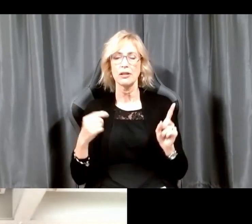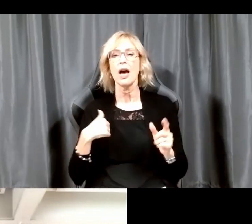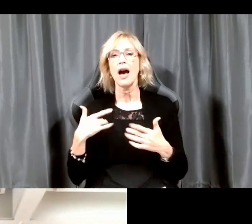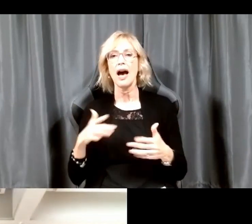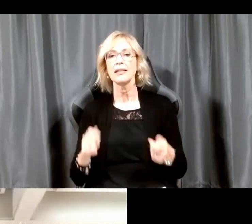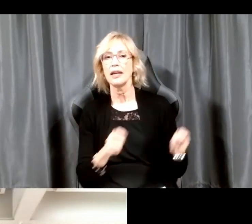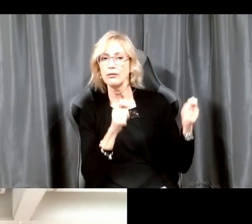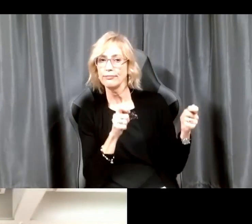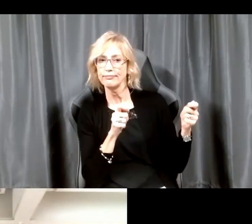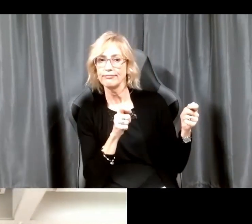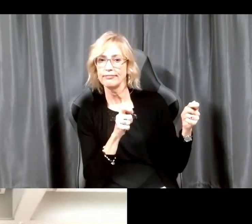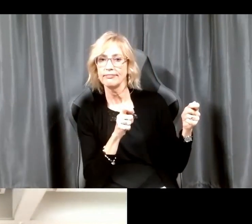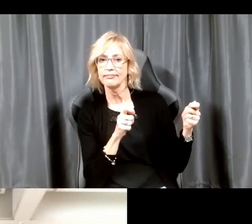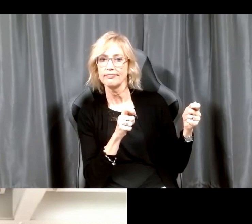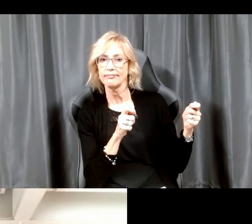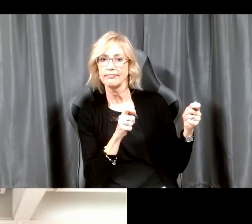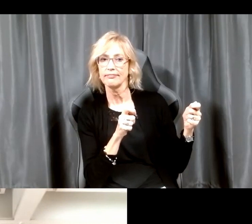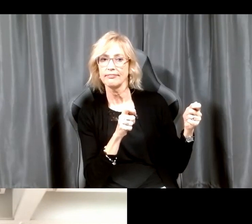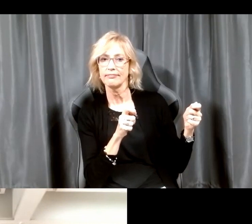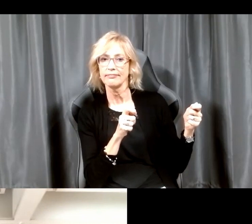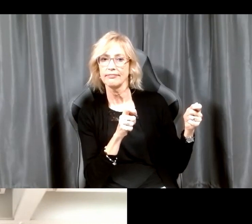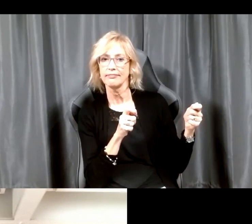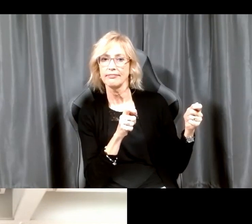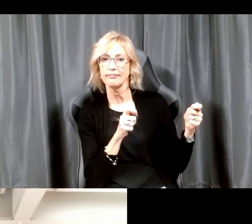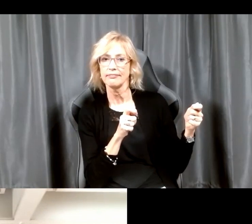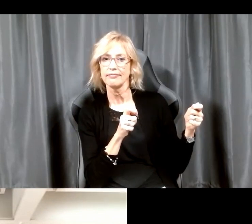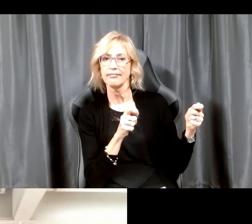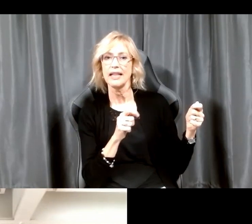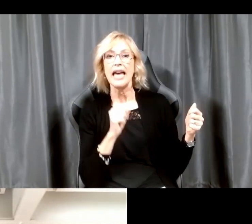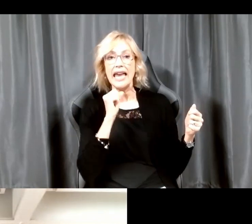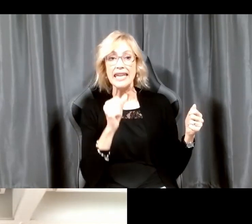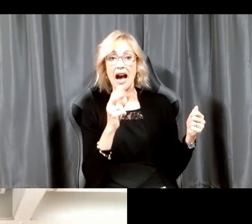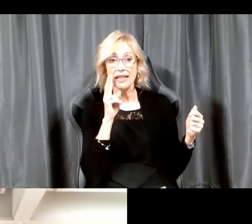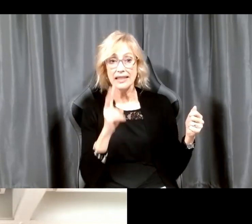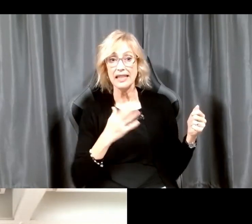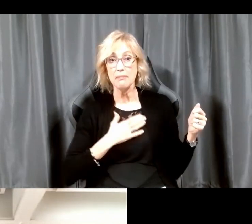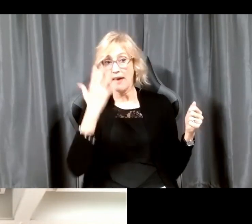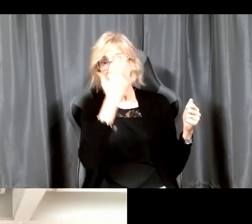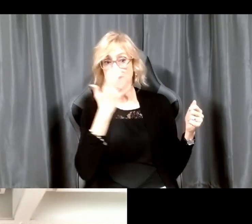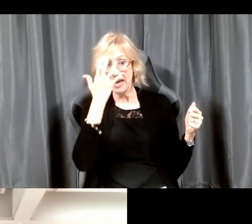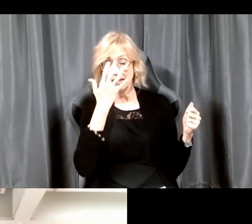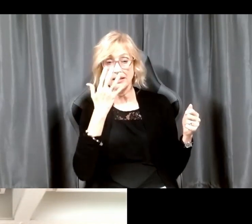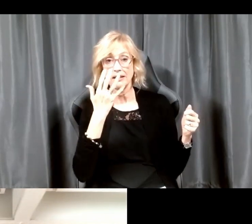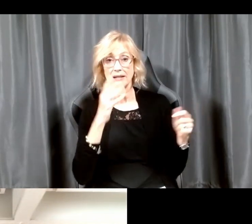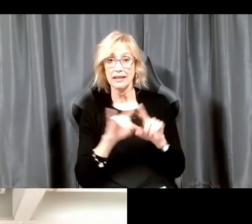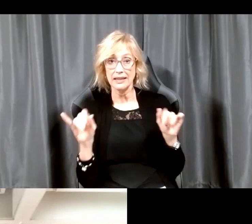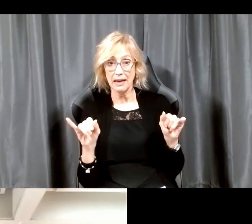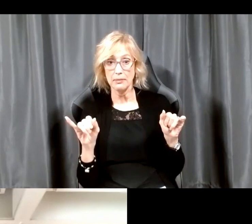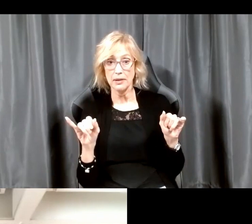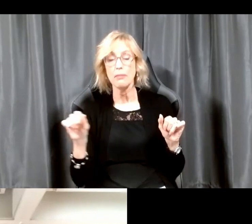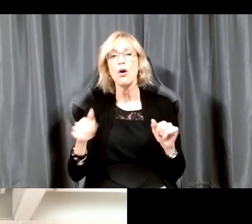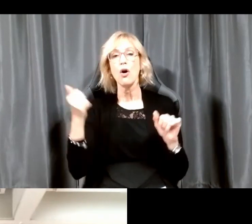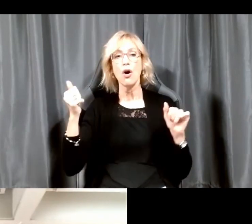for many of our students so that it's close enough and that you're not seeing my face at the same time, or you're not seeing other